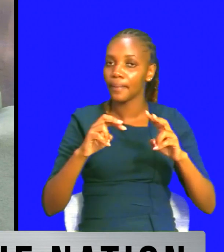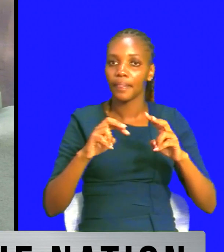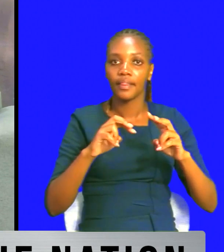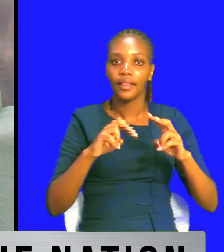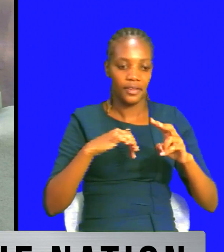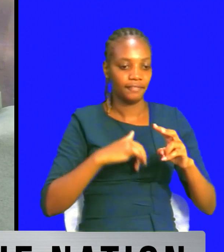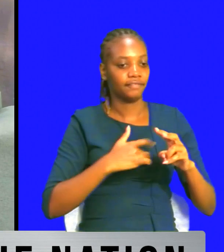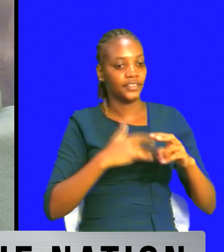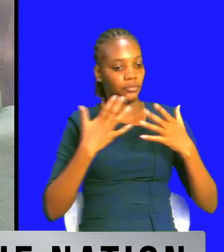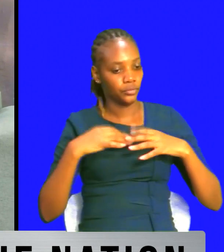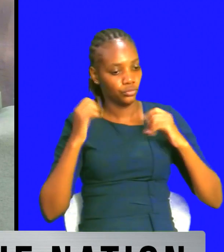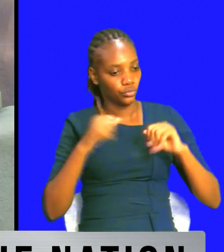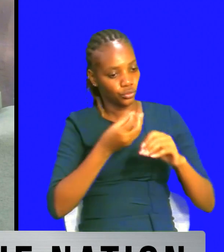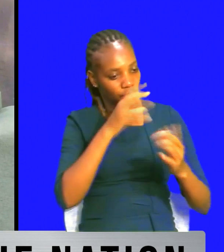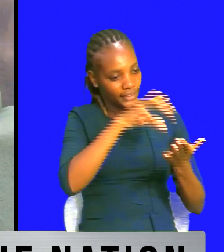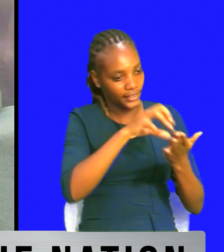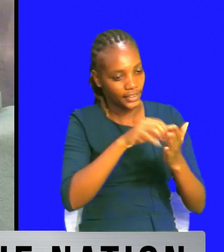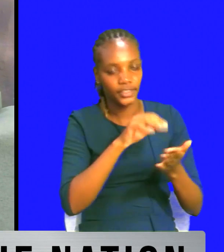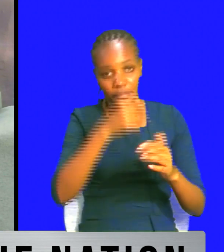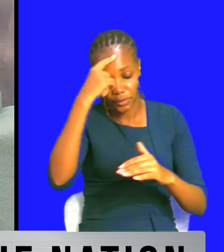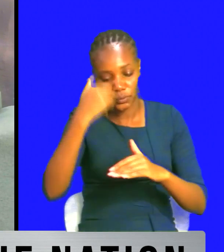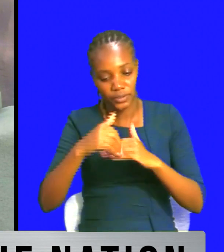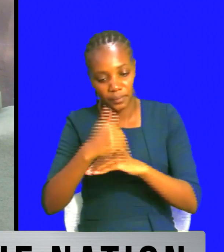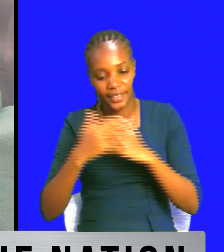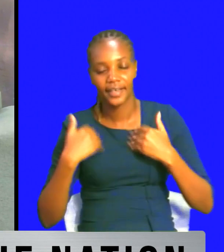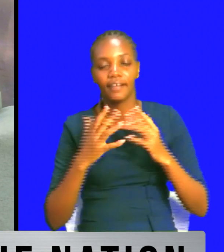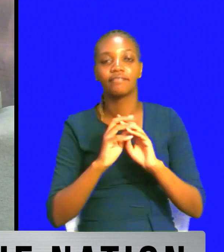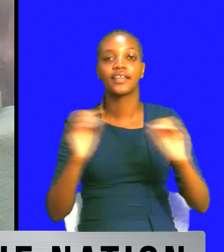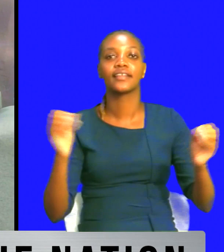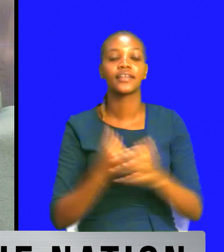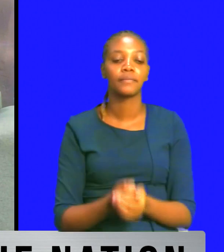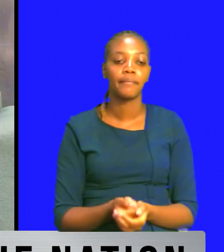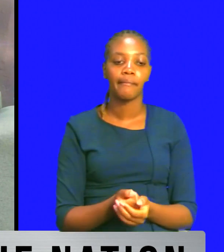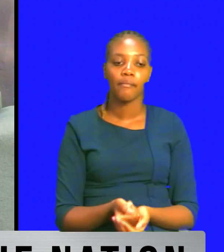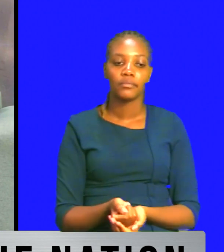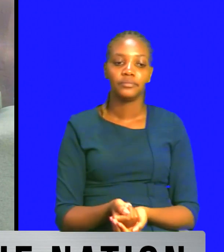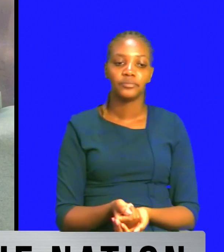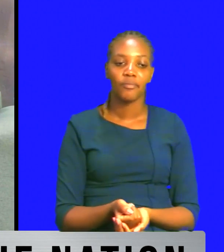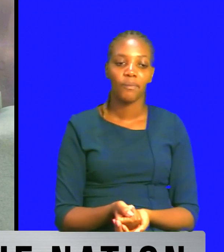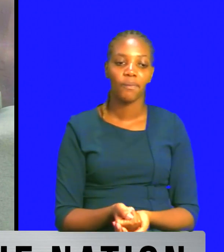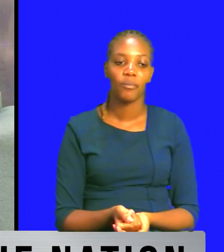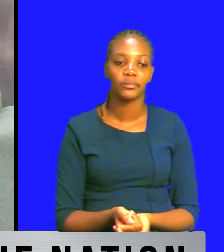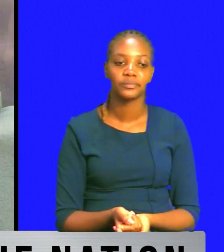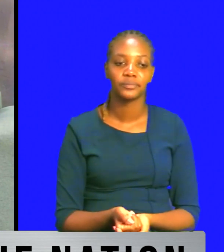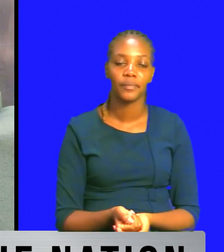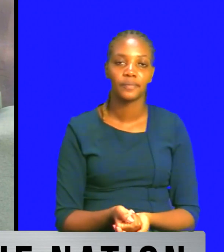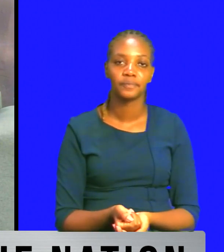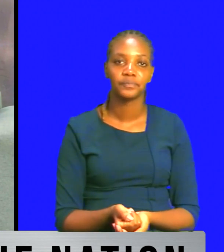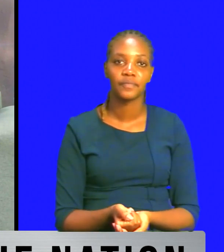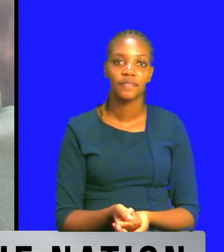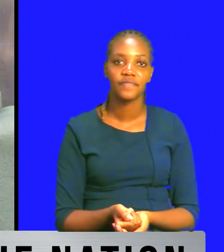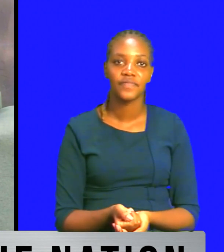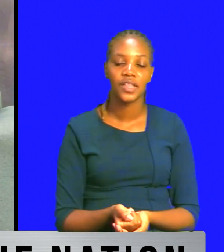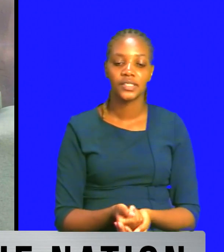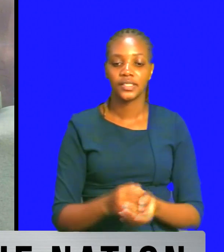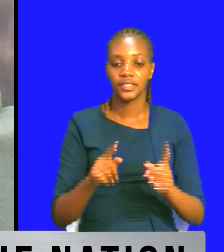cake because you don't have bread. Okay. It's very unfortunate if that is the situation you are facing. I think Jonah, the president,